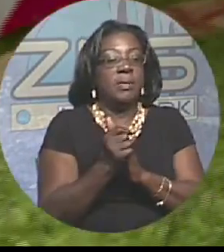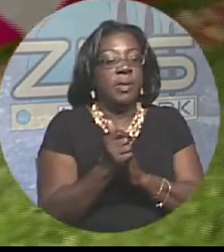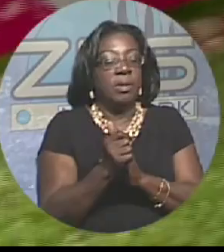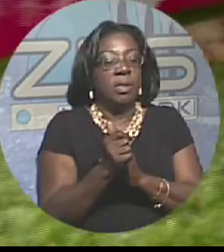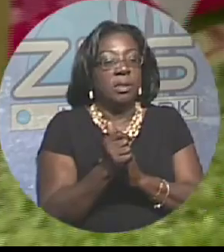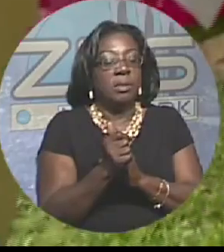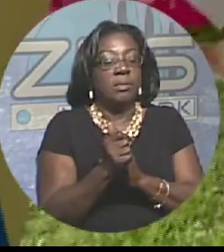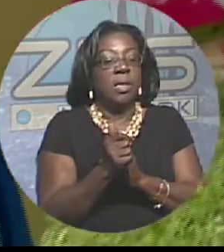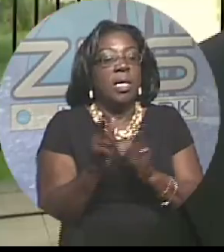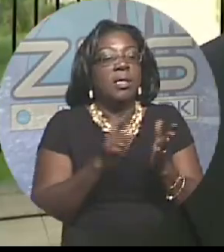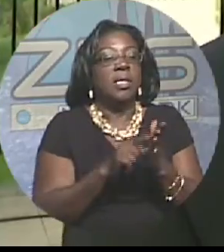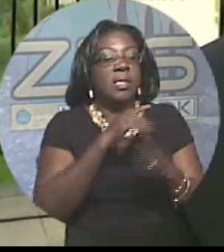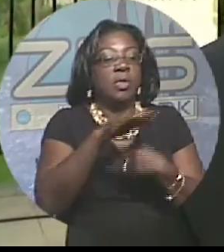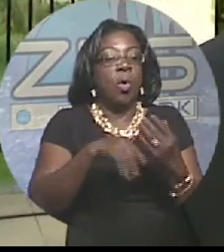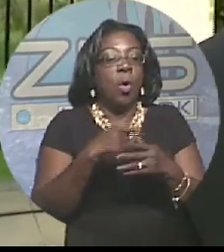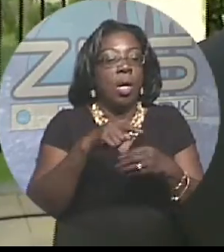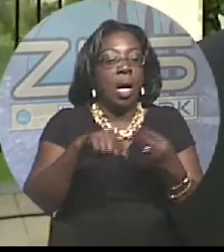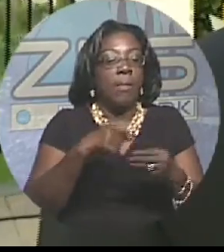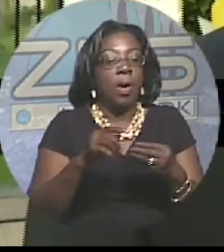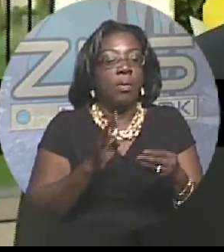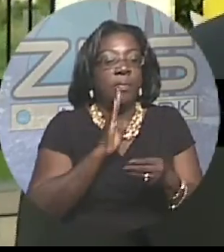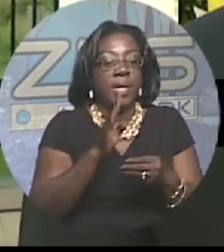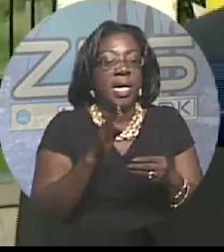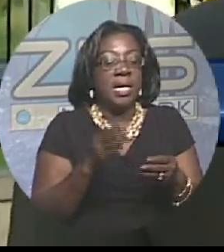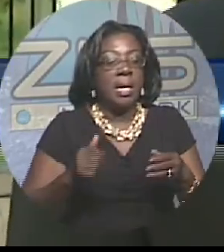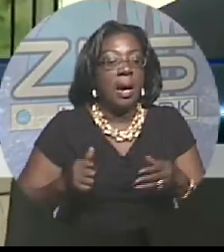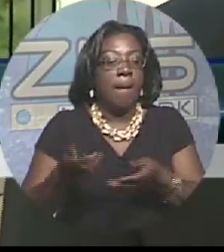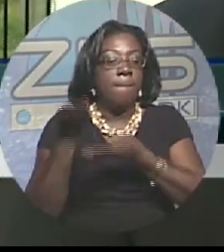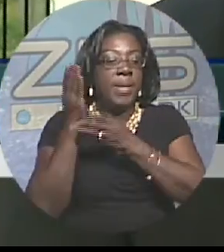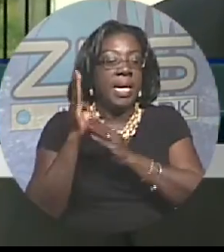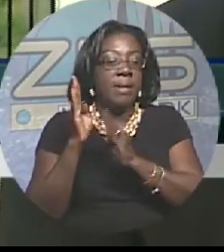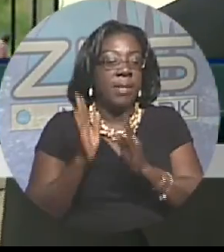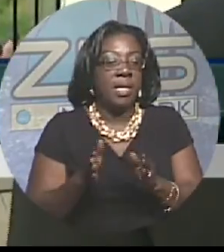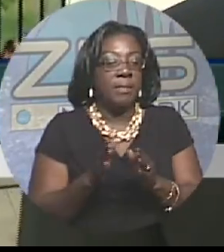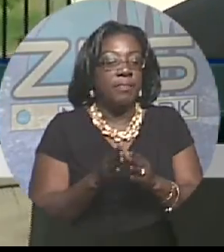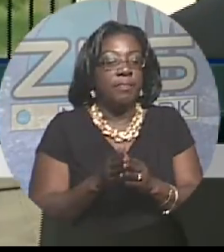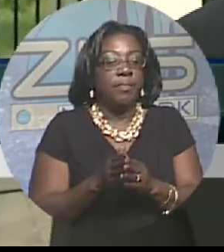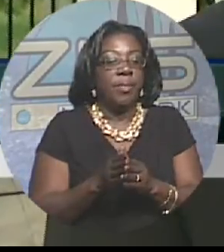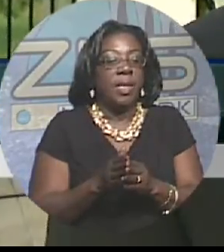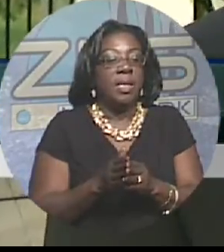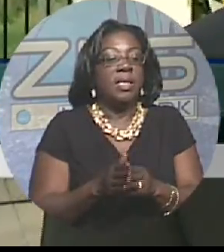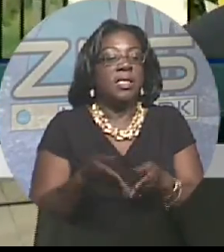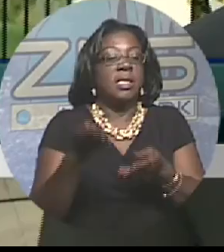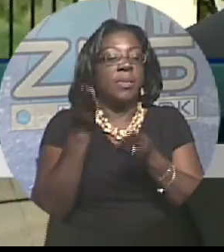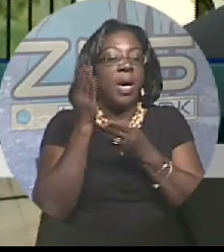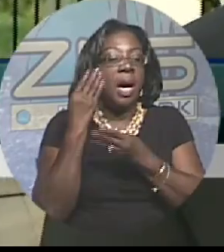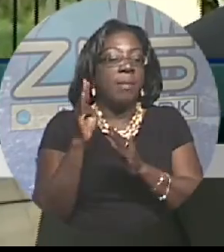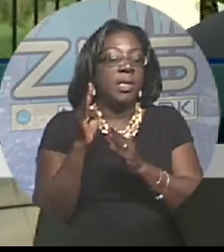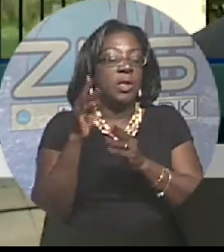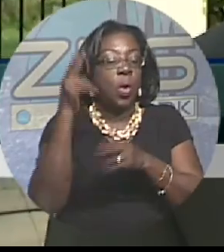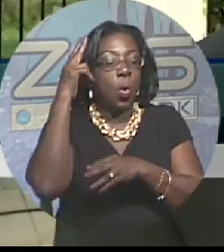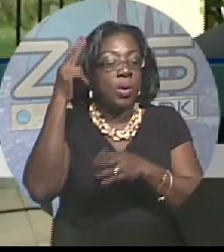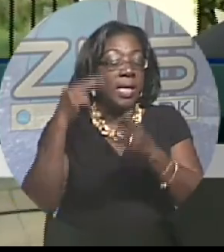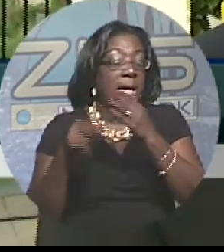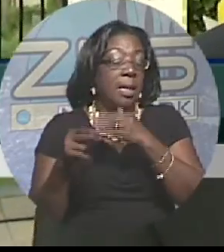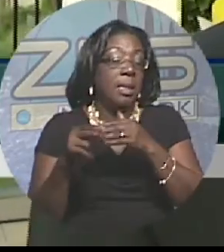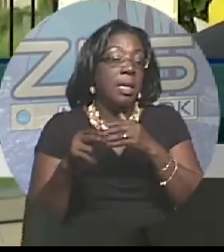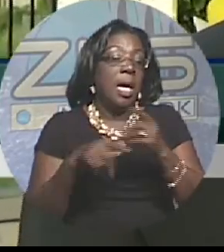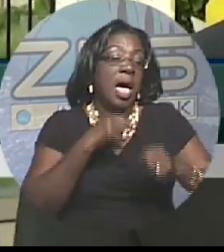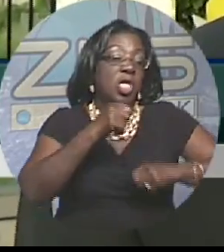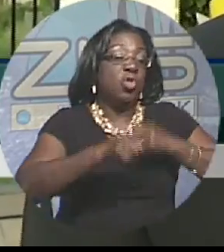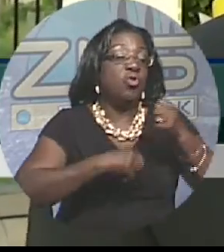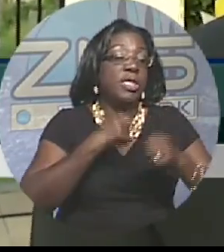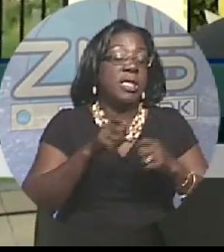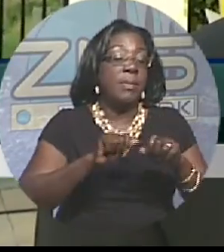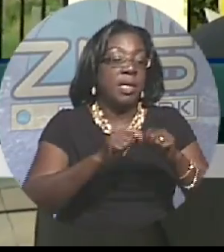Bahamian. This is one of the annual events for the Bahamas Hotel and Tourism Association. We wanted to put something on where places